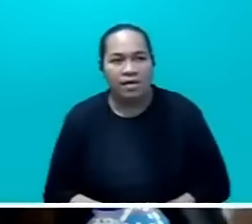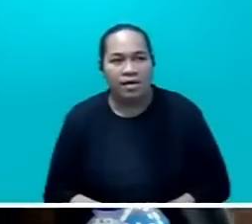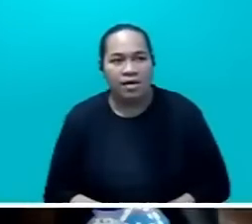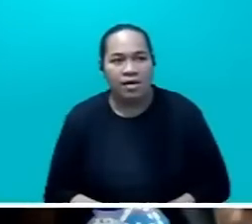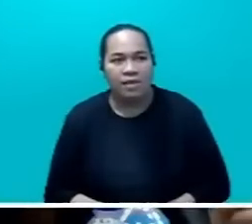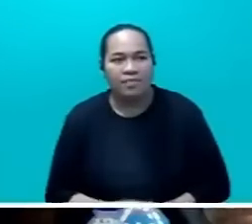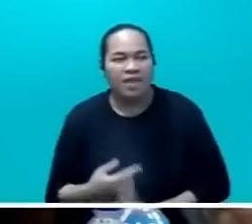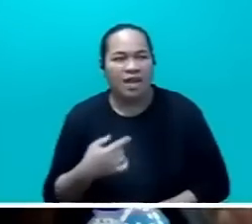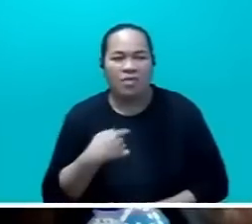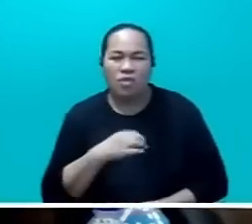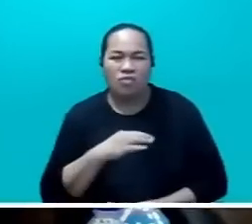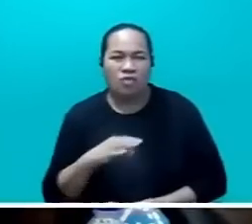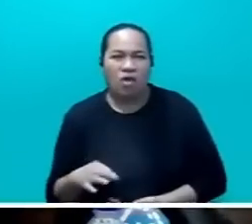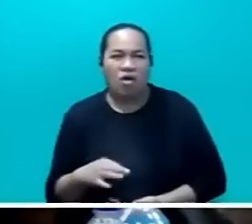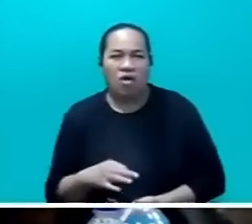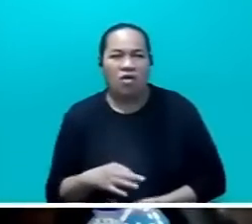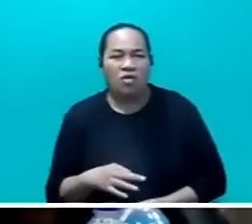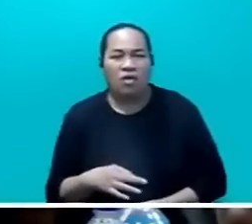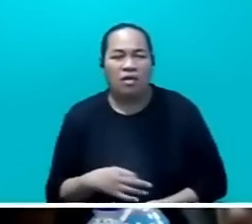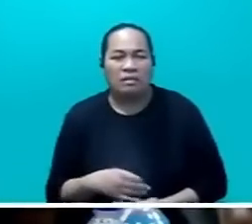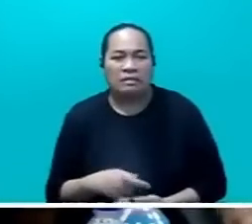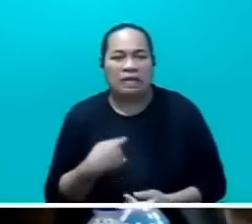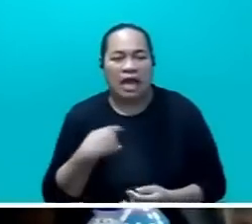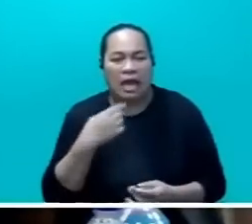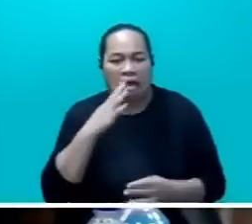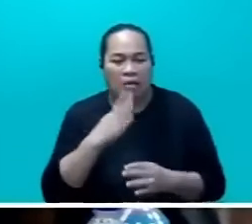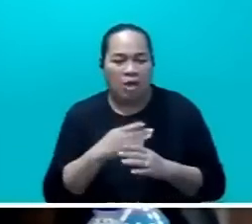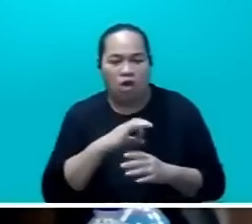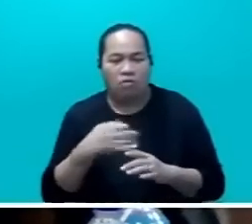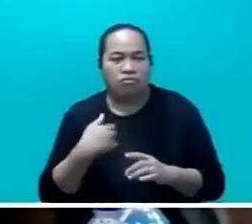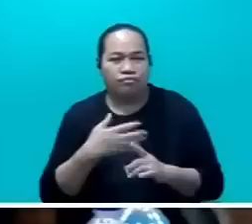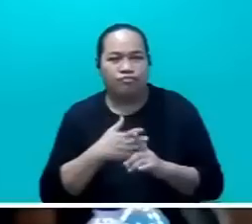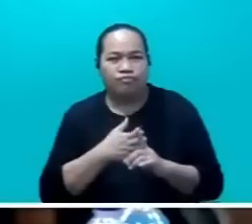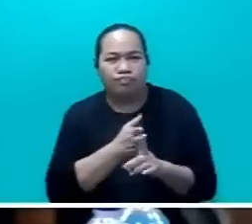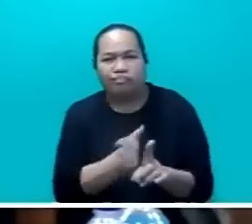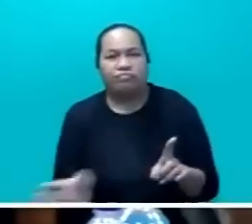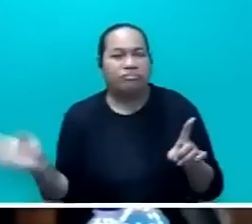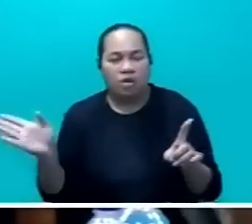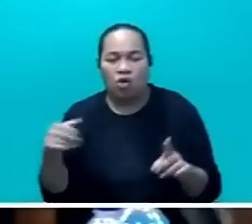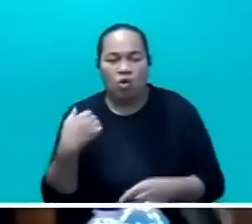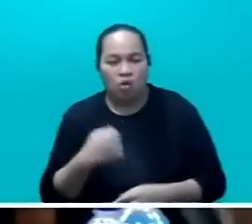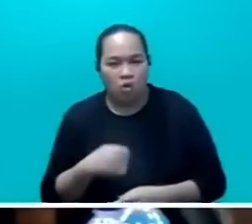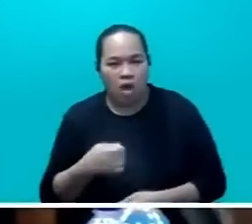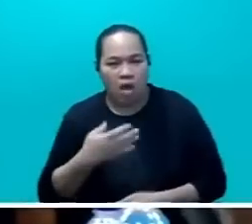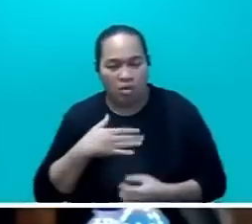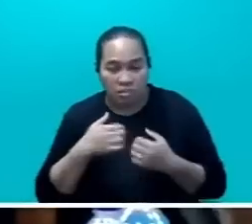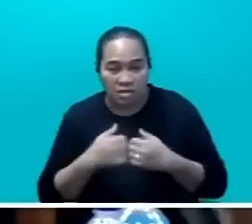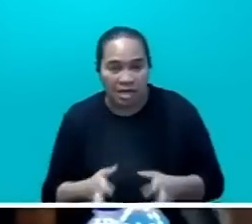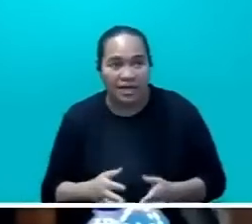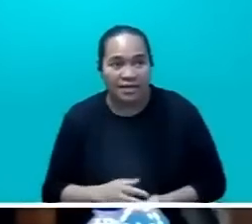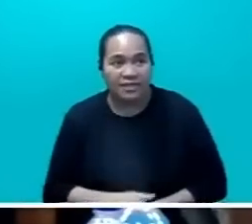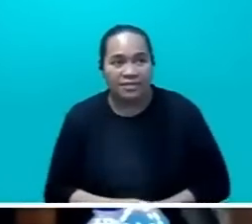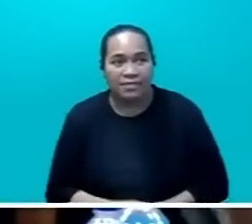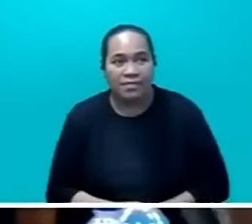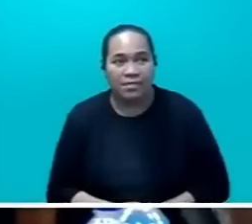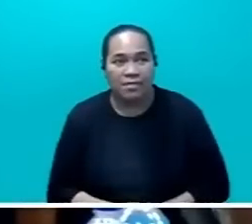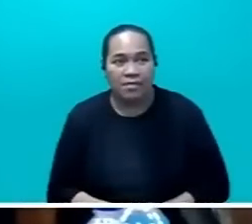be too off the rail if I start by saying that